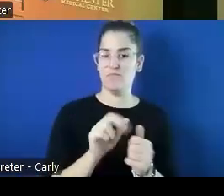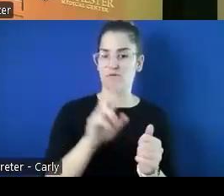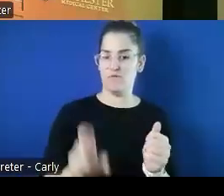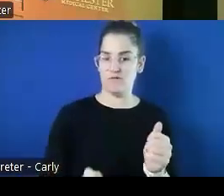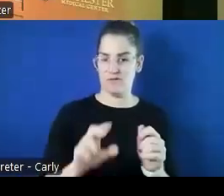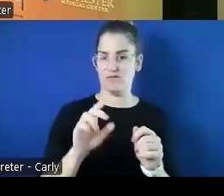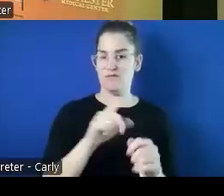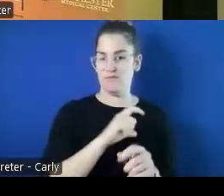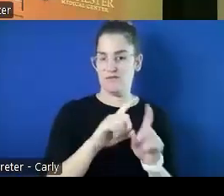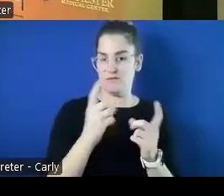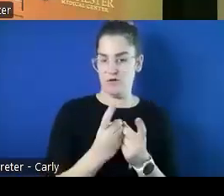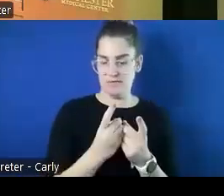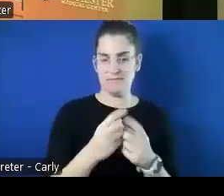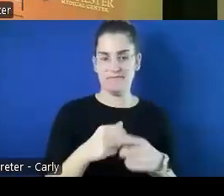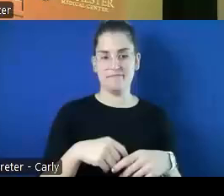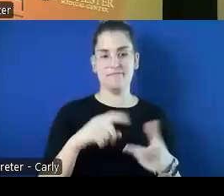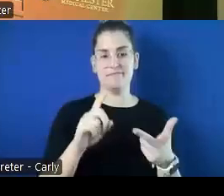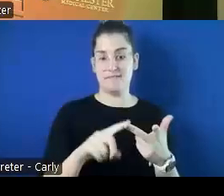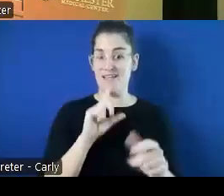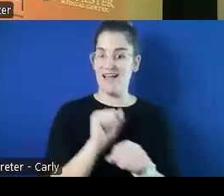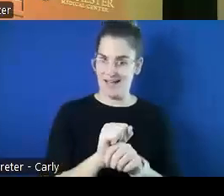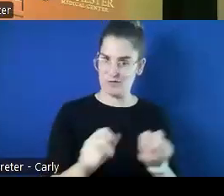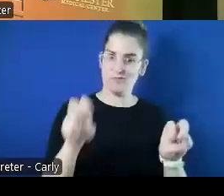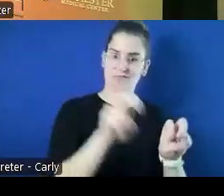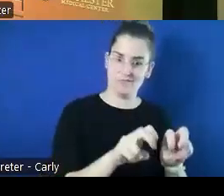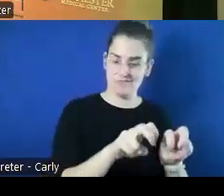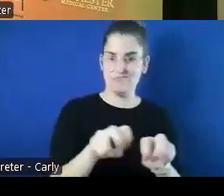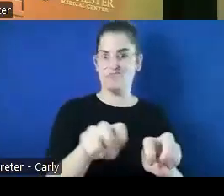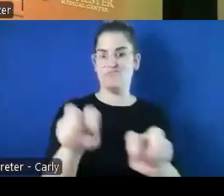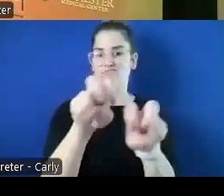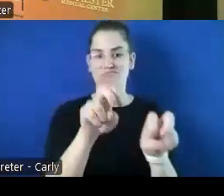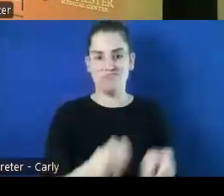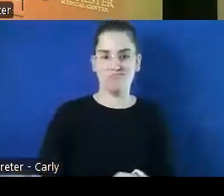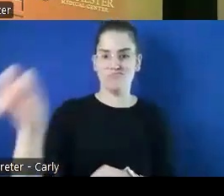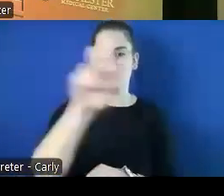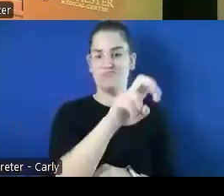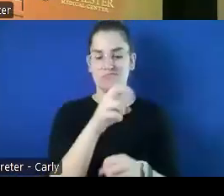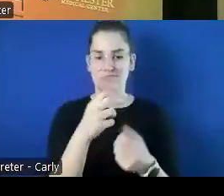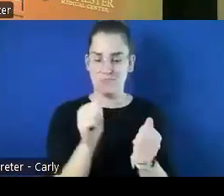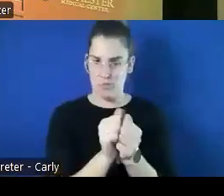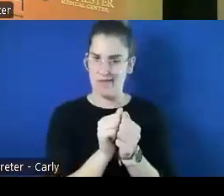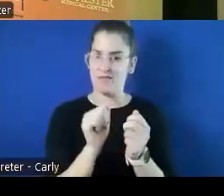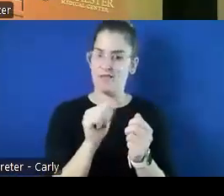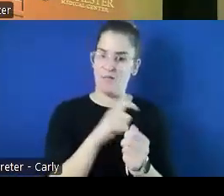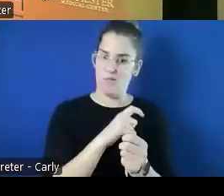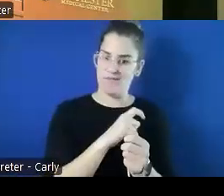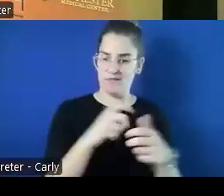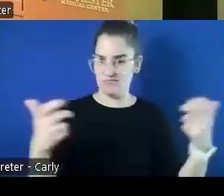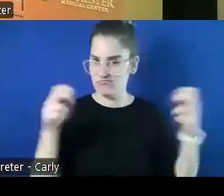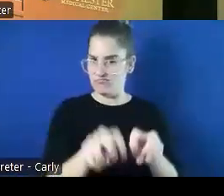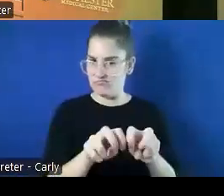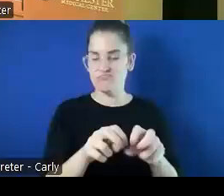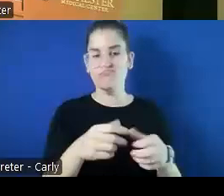Department, the actual ride-along experience itself, in which the resident is paired with an officer of the Rochester Police